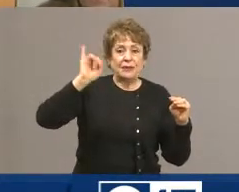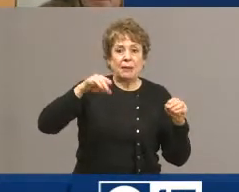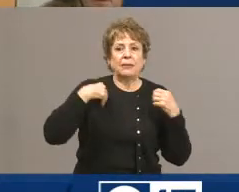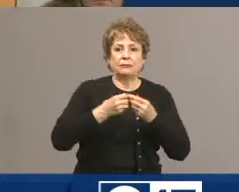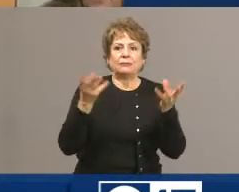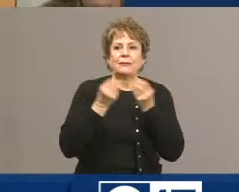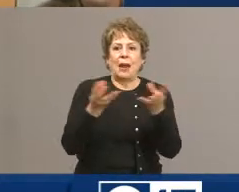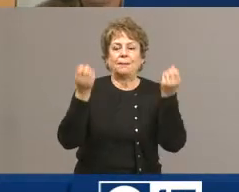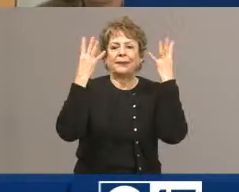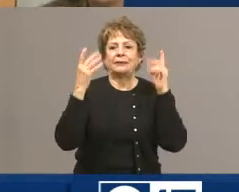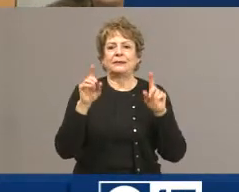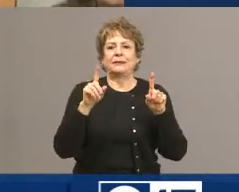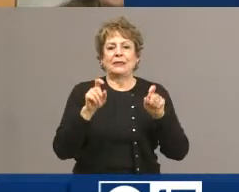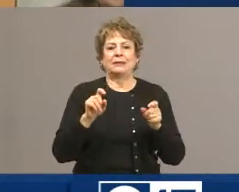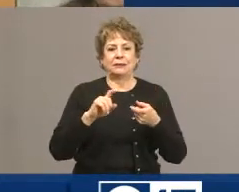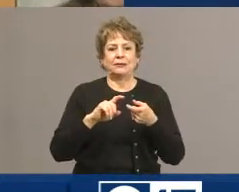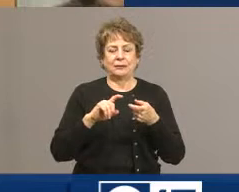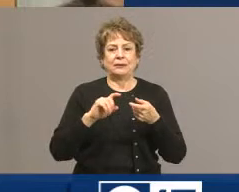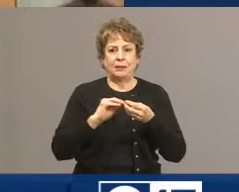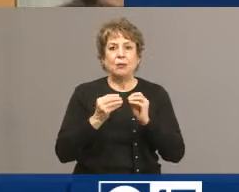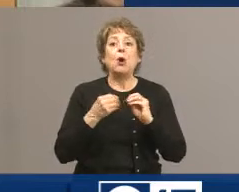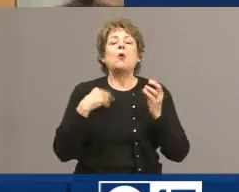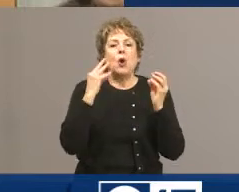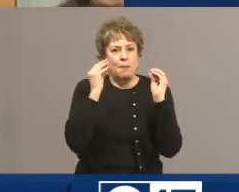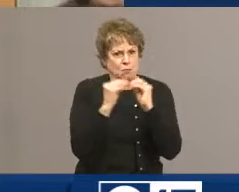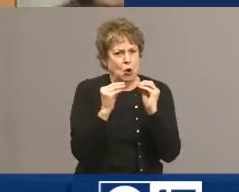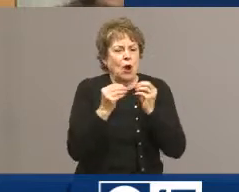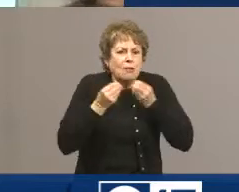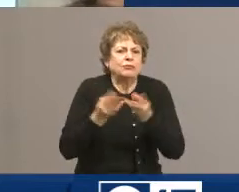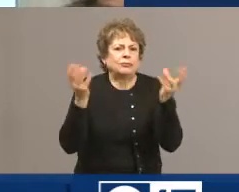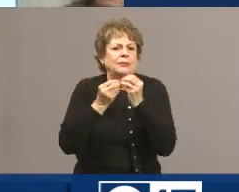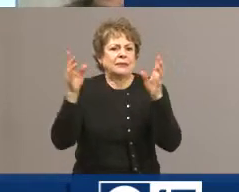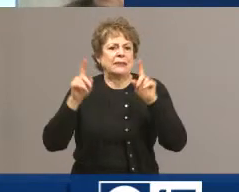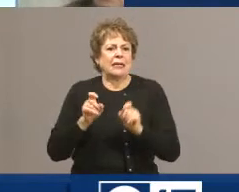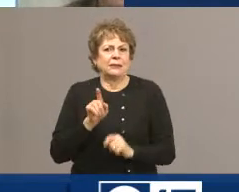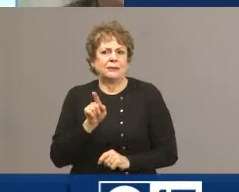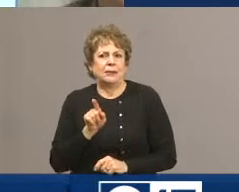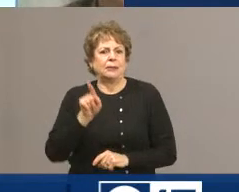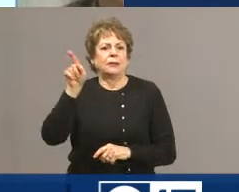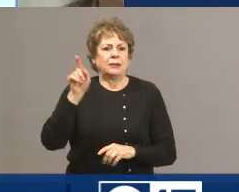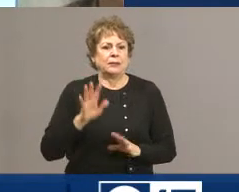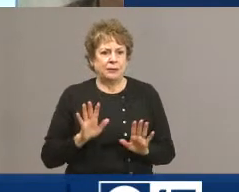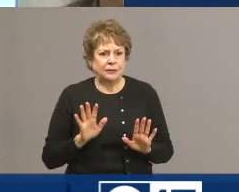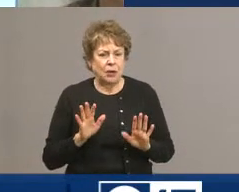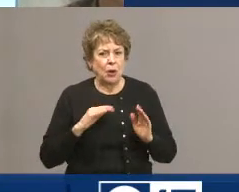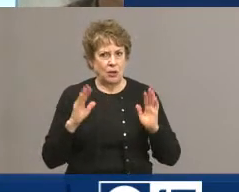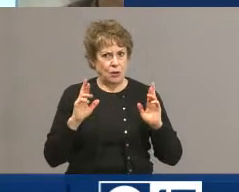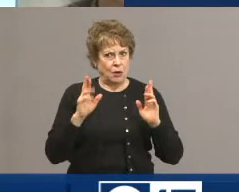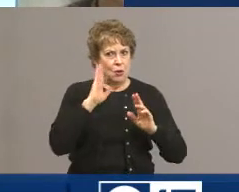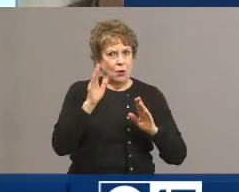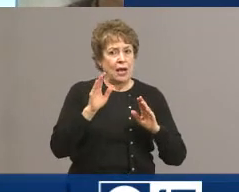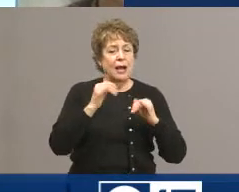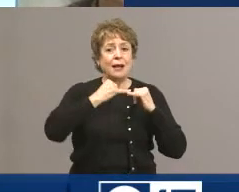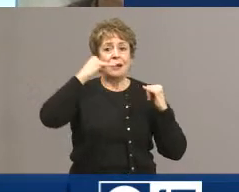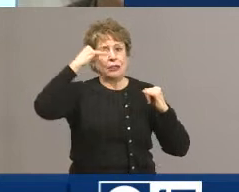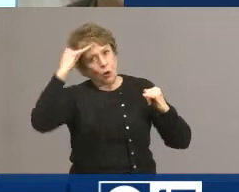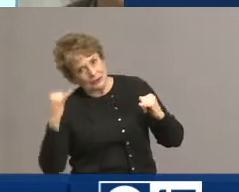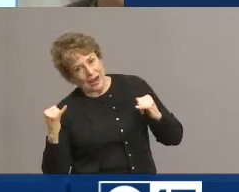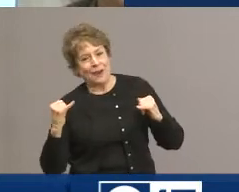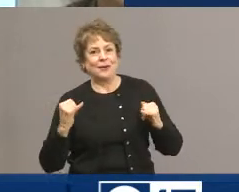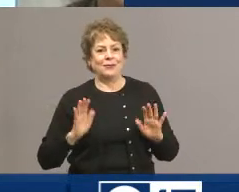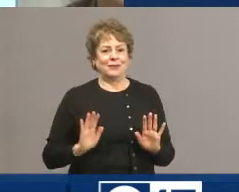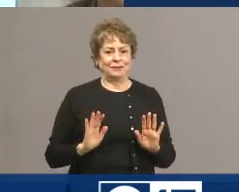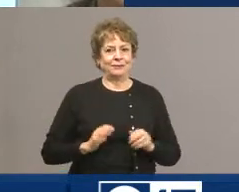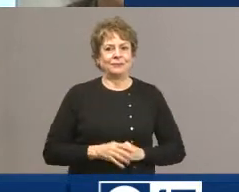Hospitals. We want to make sure we can treat all patients without crisis care. These are our hospital beds in